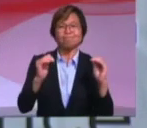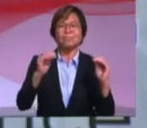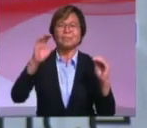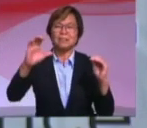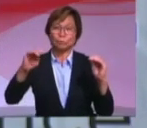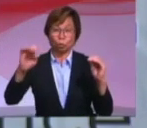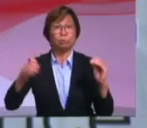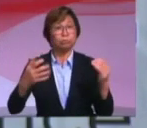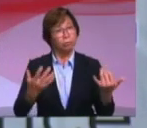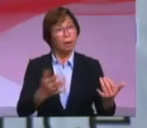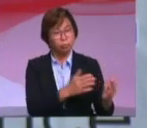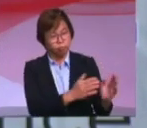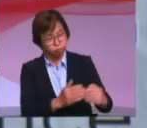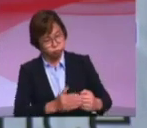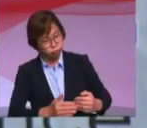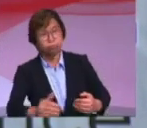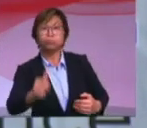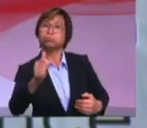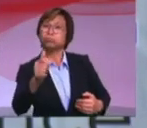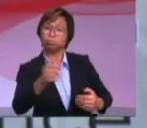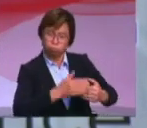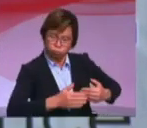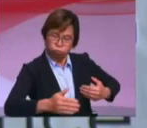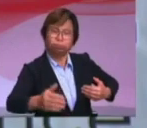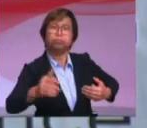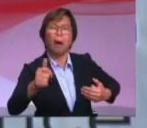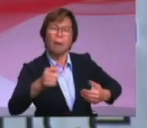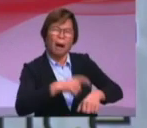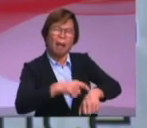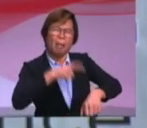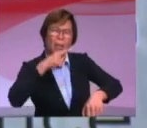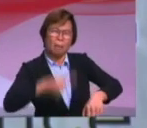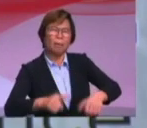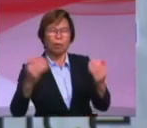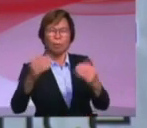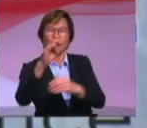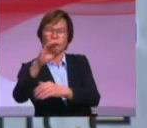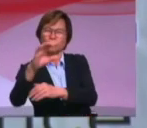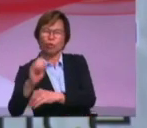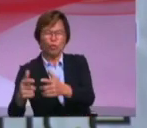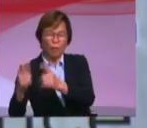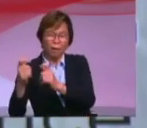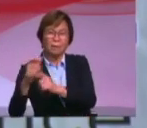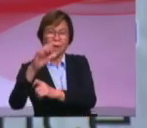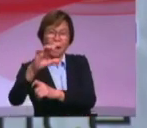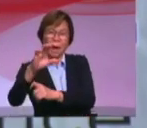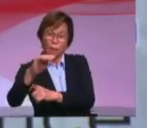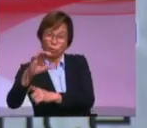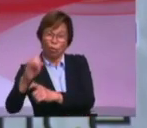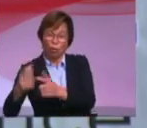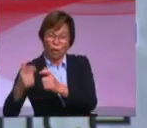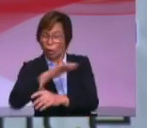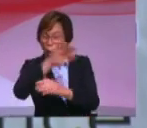it has worked well but it takes a longer a bit longer time as compared to mco perhaps we would implement mco